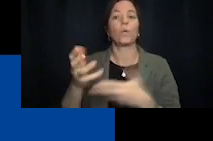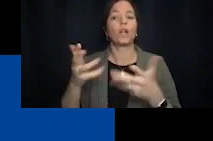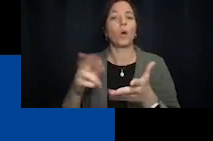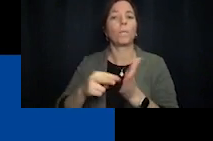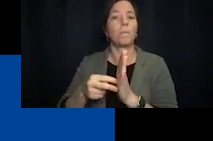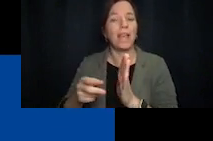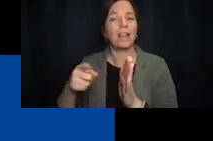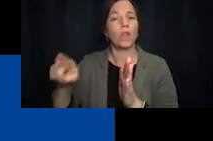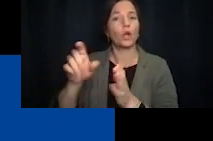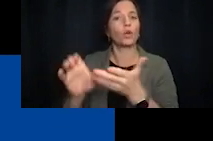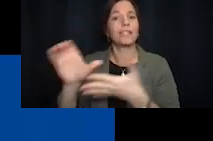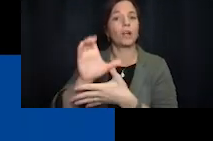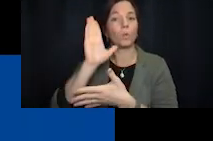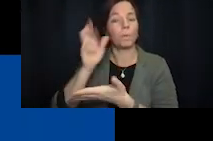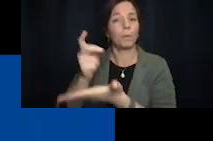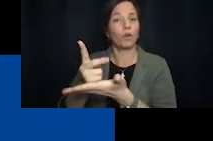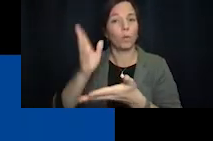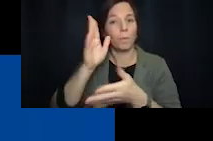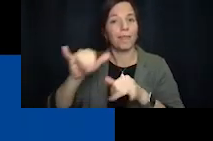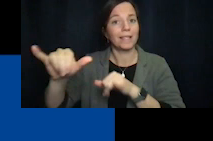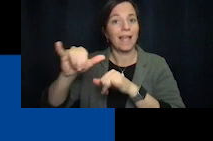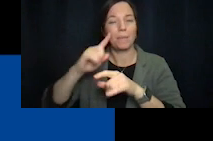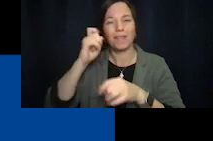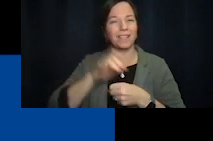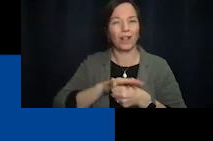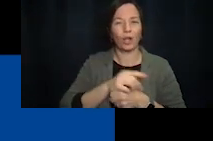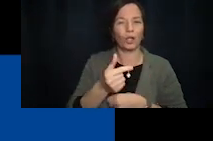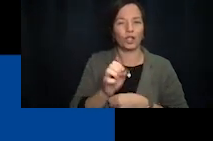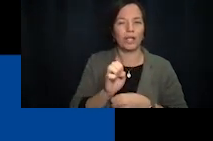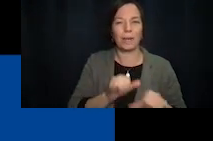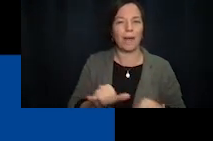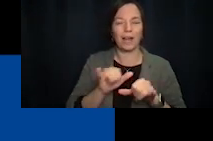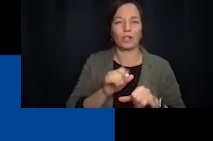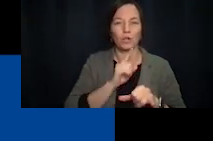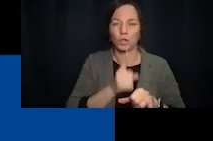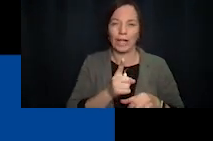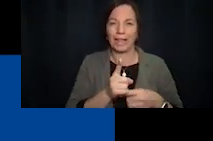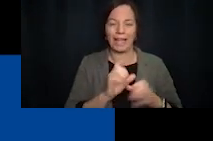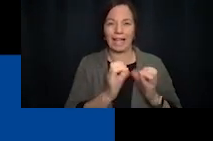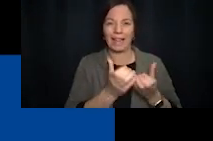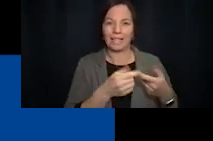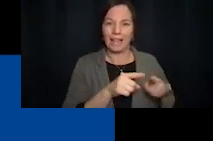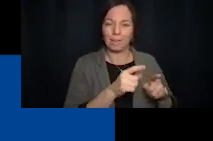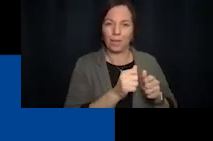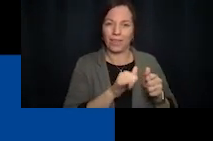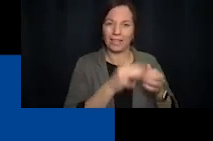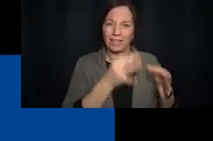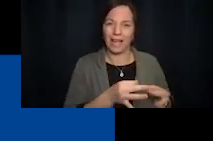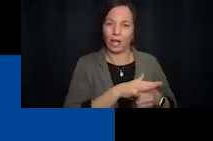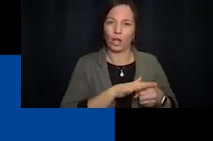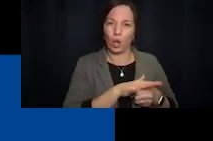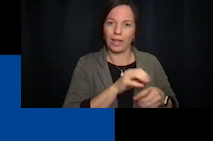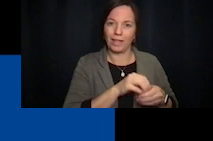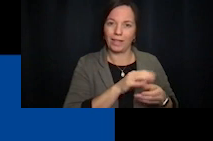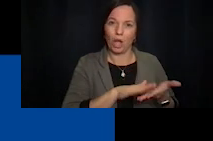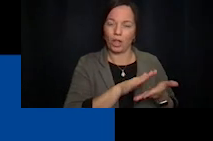areas would be the same, because our local GE patterns, course alignment to those areas is determined locally at our colleges rather than